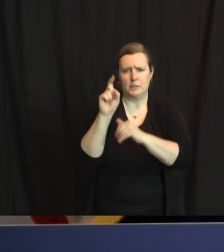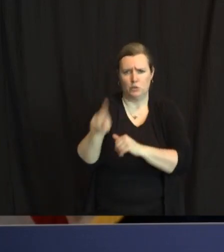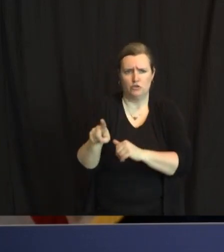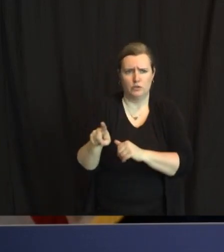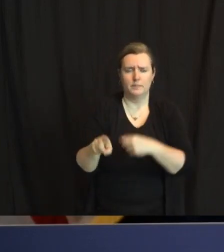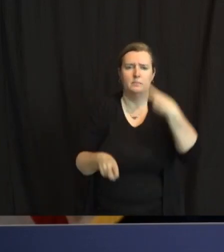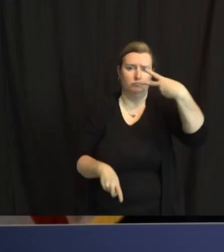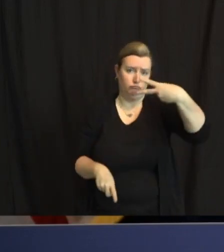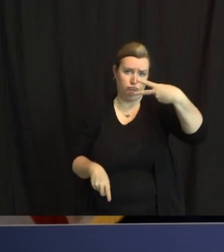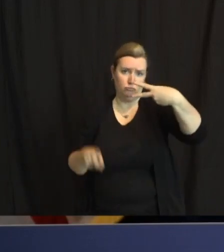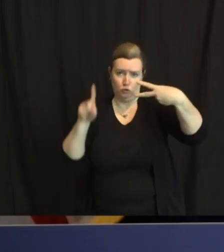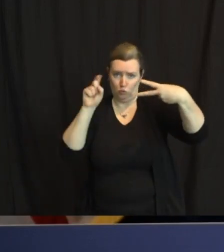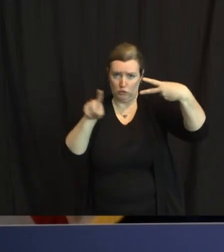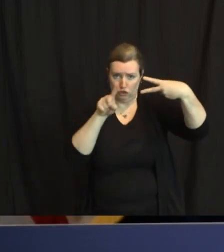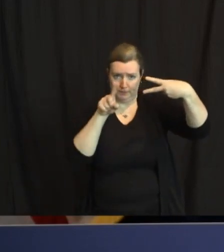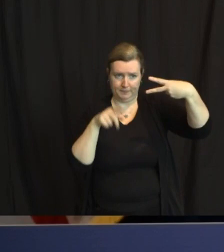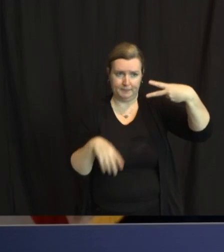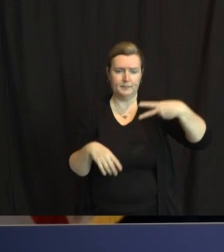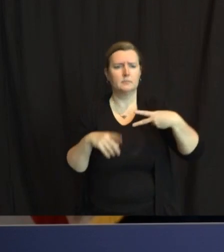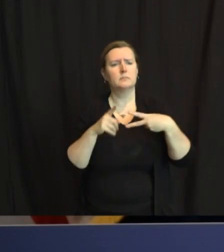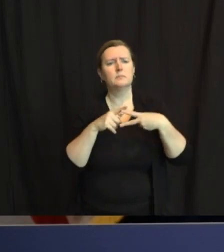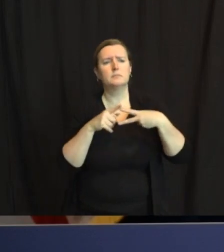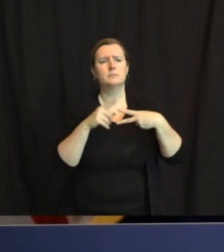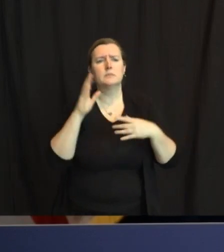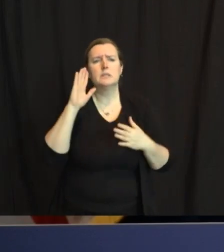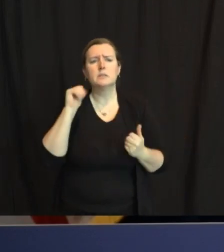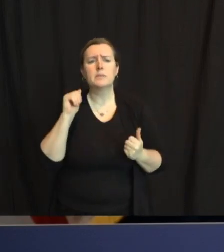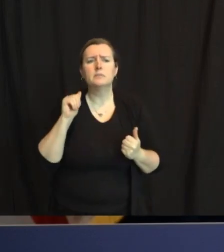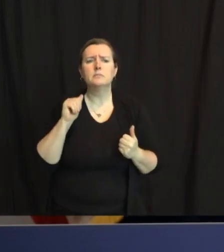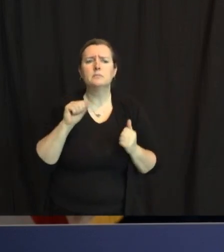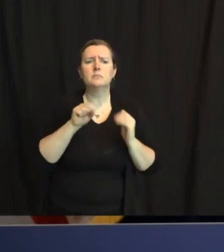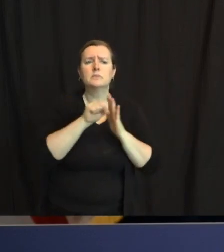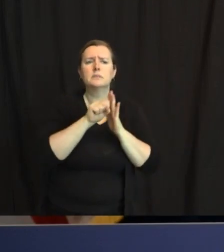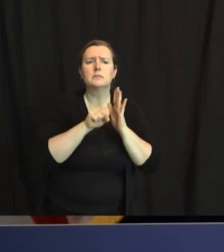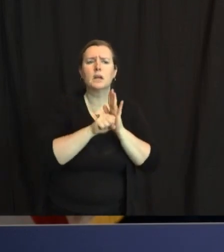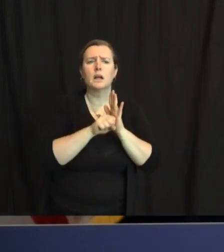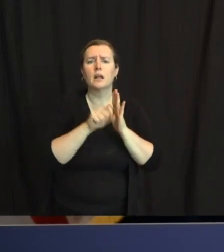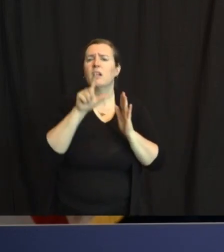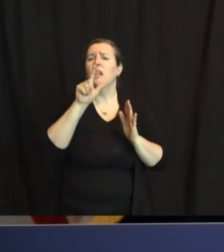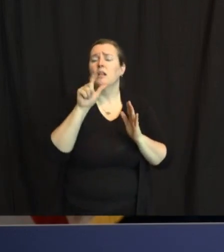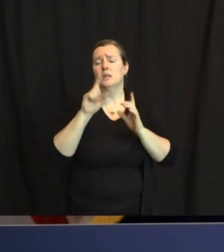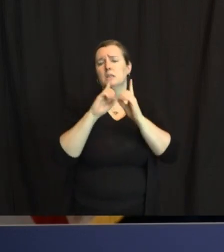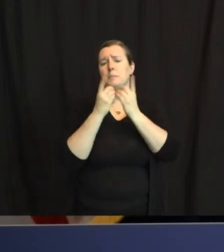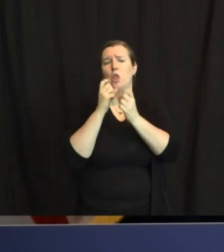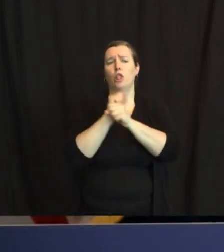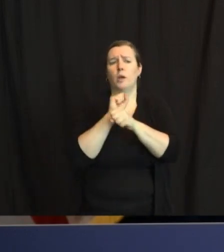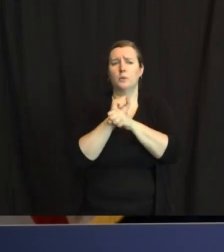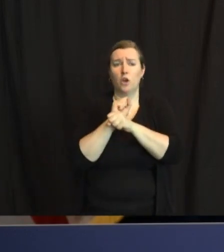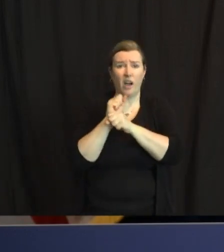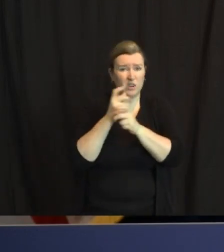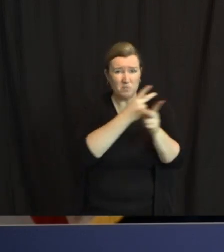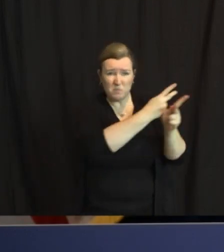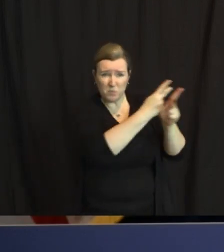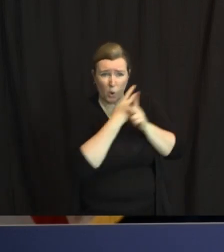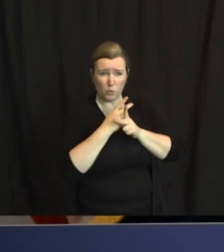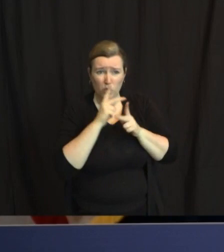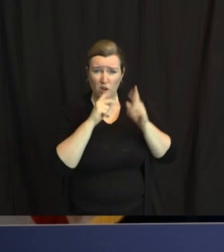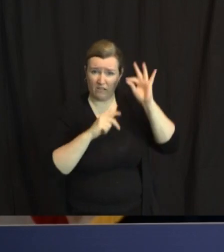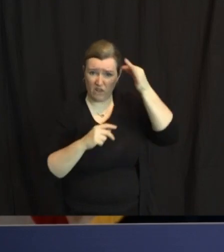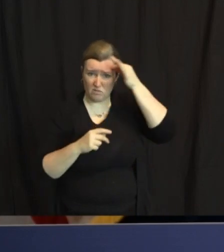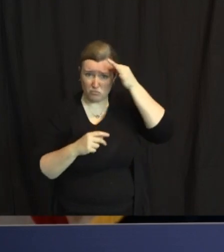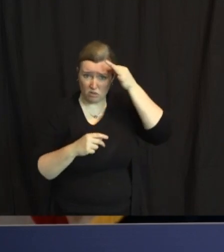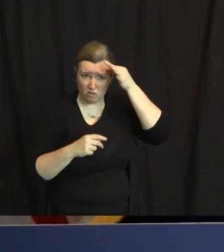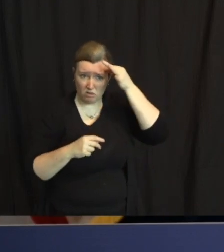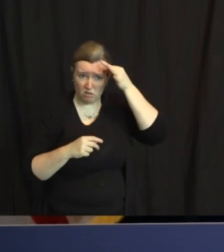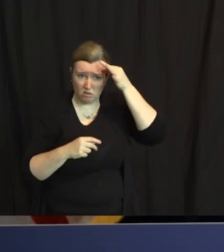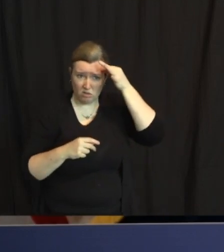again. When do you expect the state labor department will have to borrow from a federal unemployment fund? How many PUA claims have